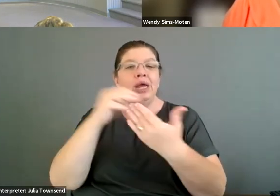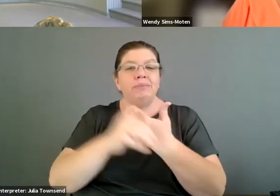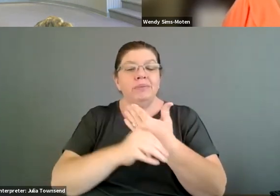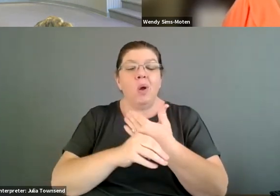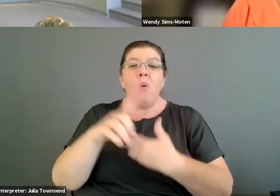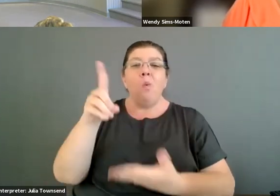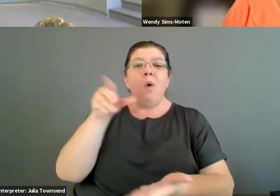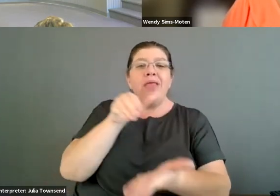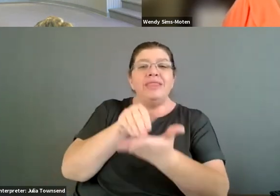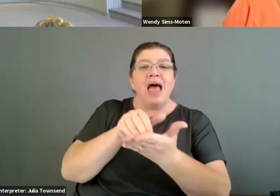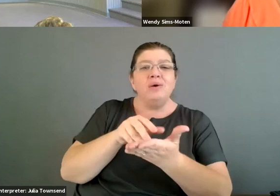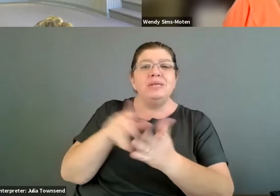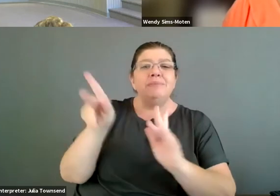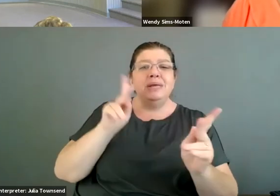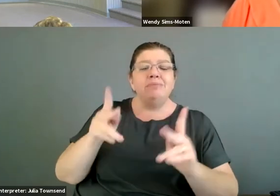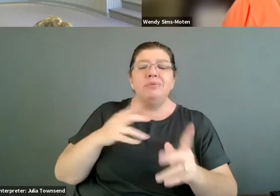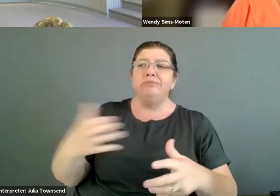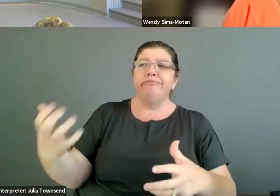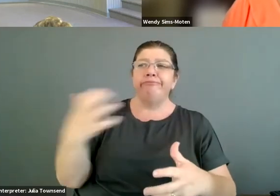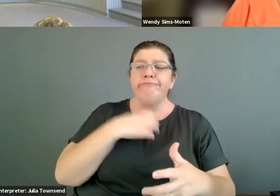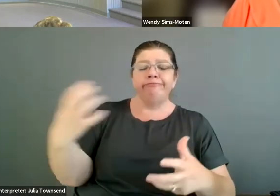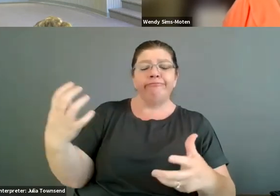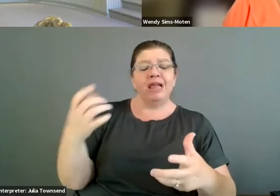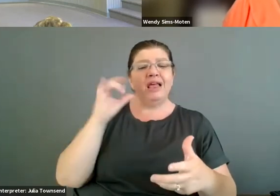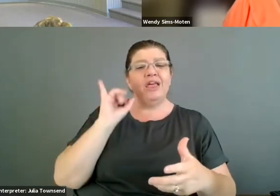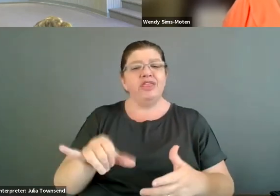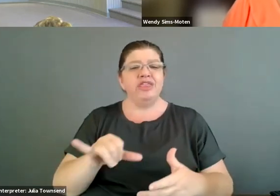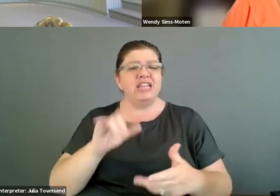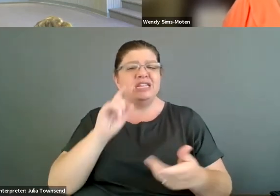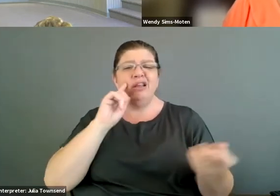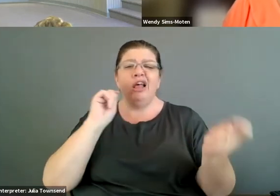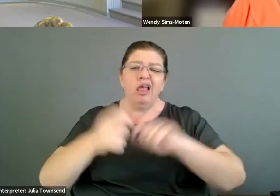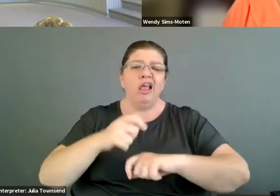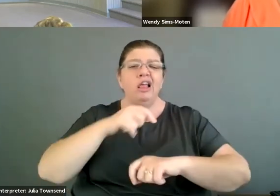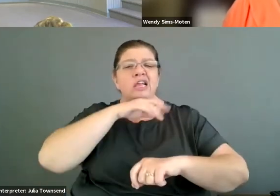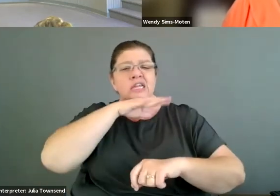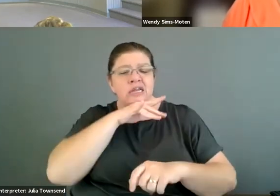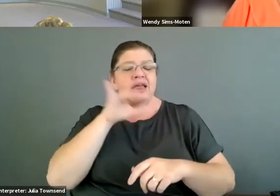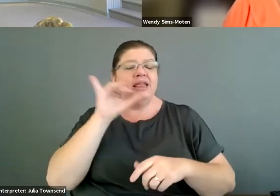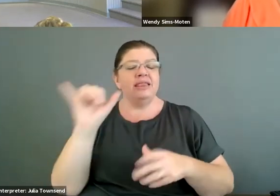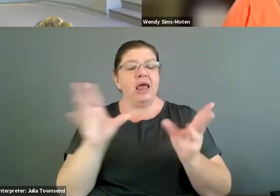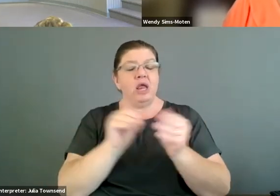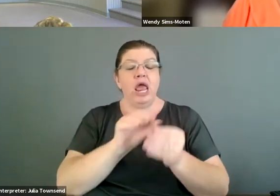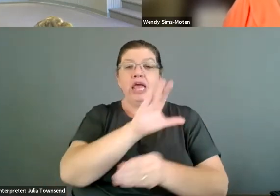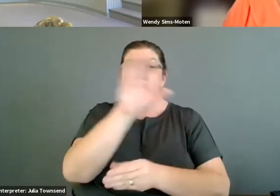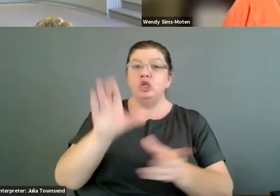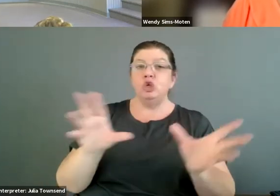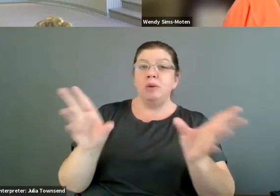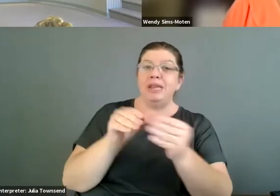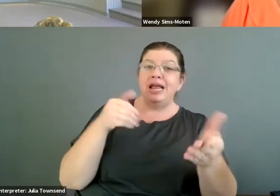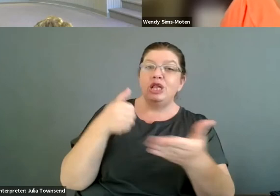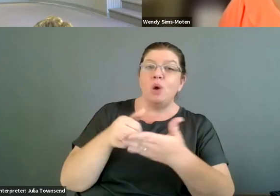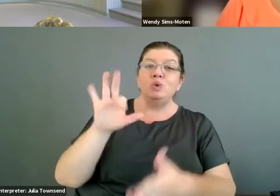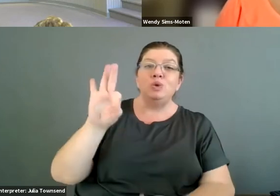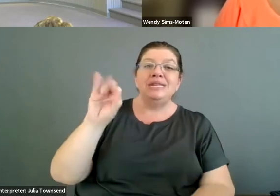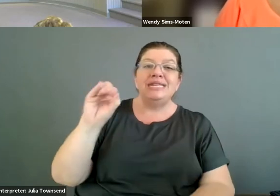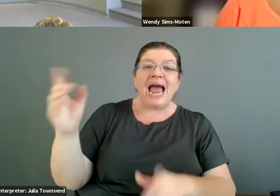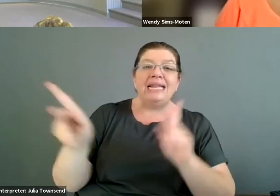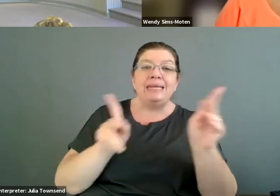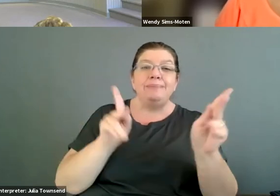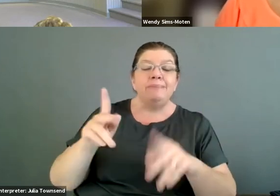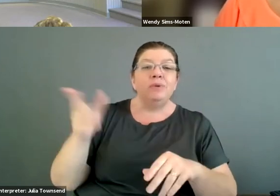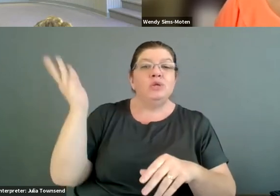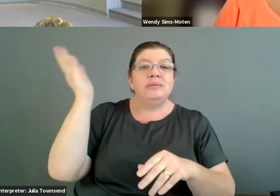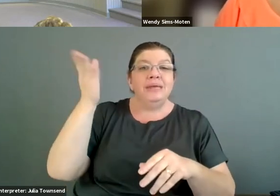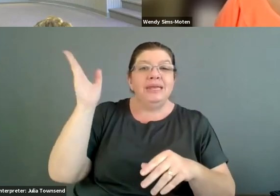voices protesting this perverted Planned Parenthood material. In the Zoom meeting, there were close to 90 people speaking, and at the end of